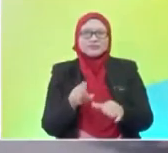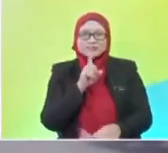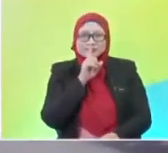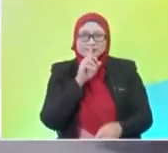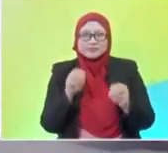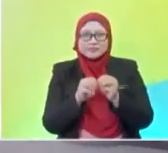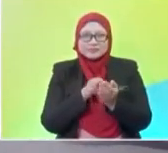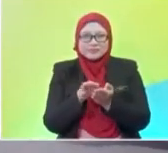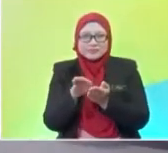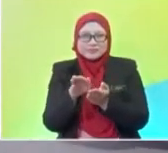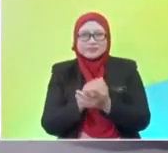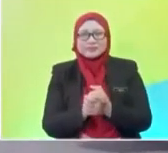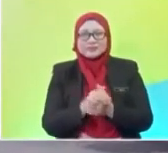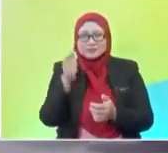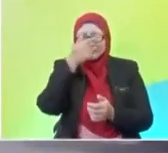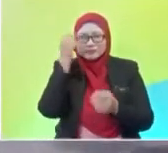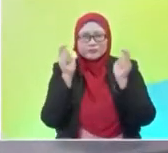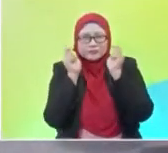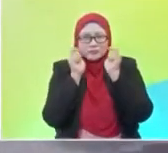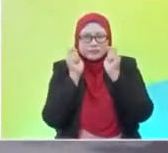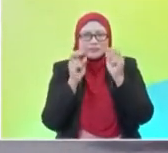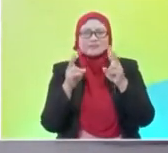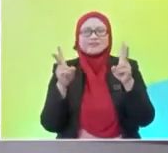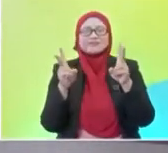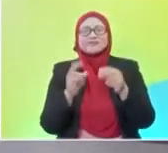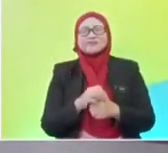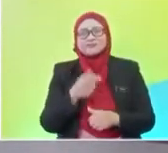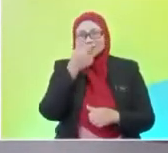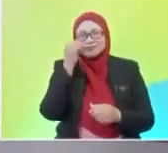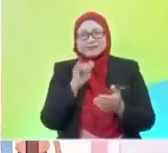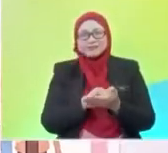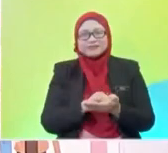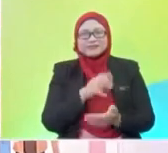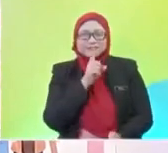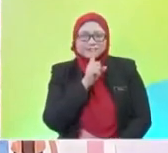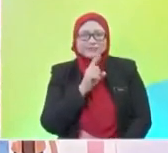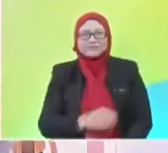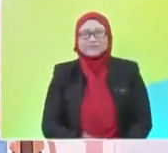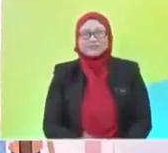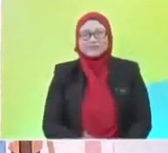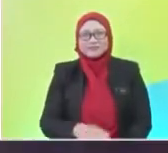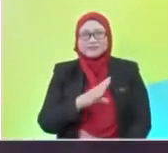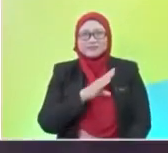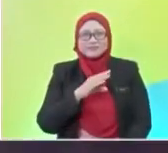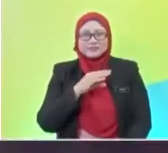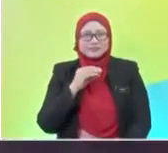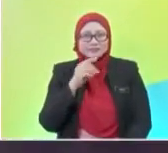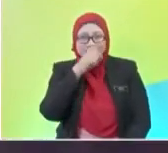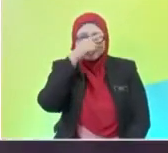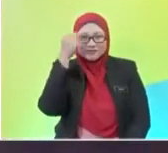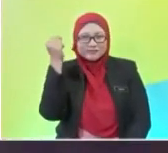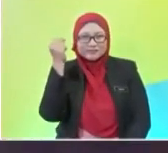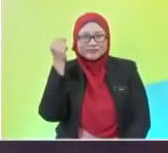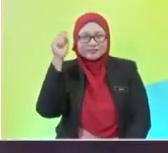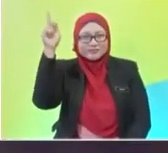quiet like a mouse. Because they're so scared, I think. That's why they stay quiet. It's scary, teacher, because lightning, thunder. Yes. Okay, and